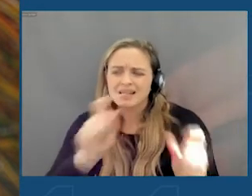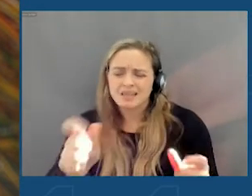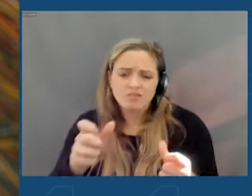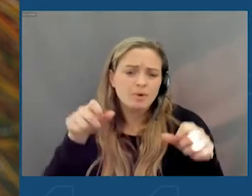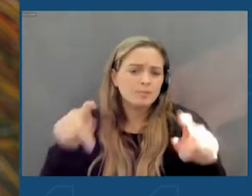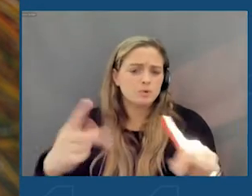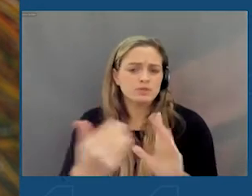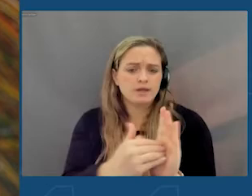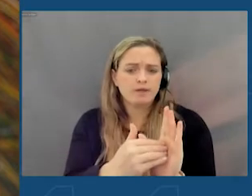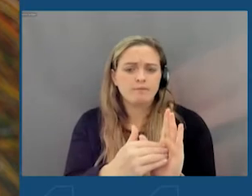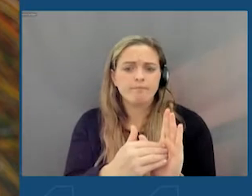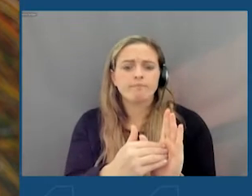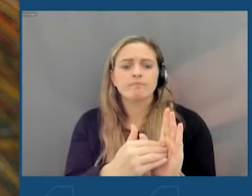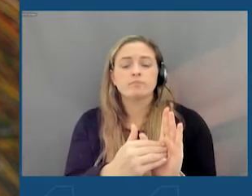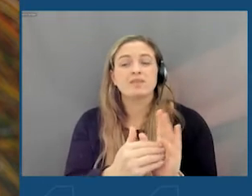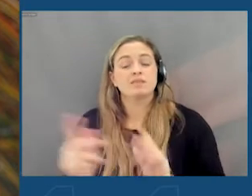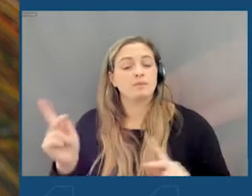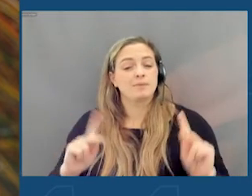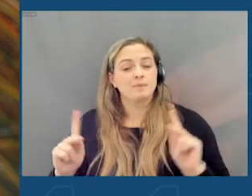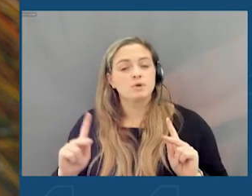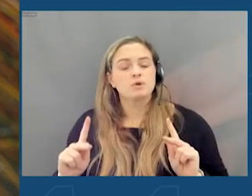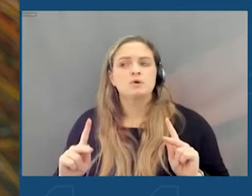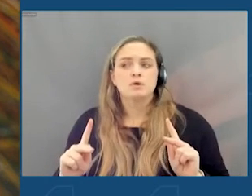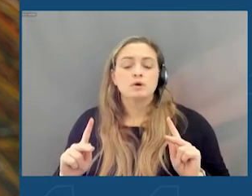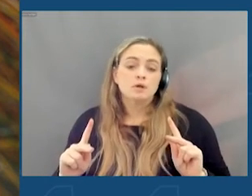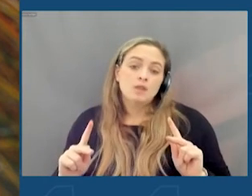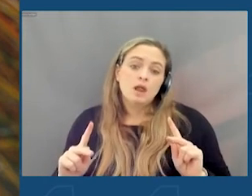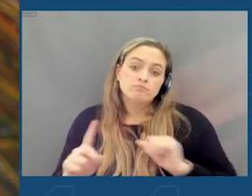opportunities, and all those people who've been convicted,